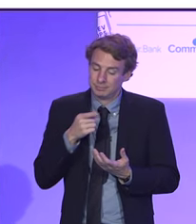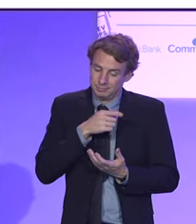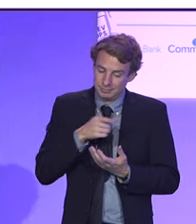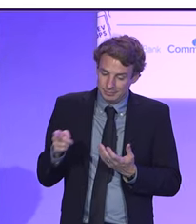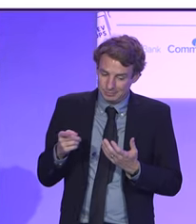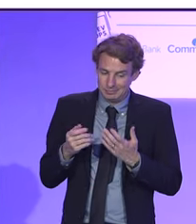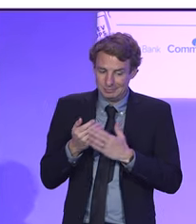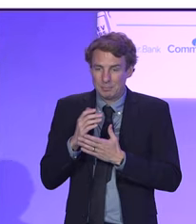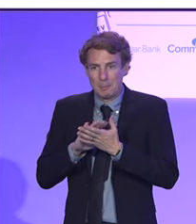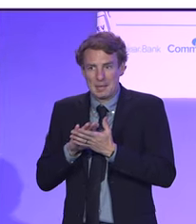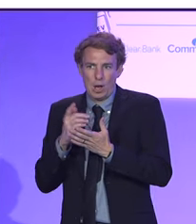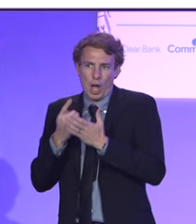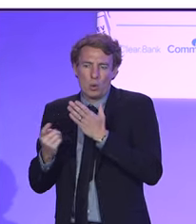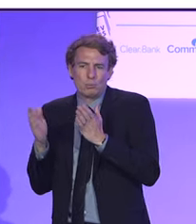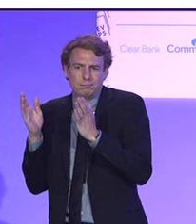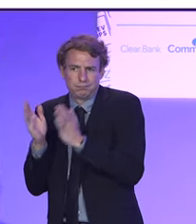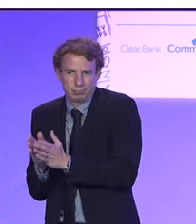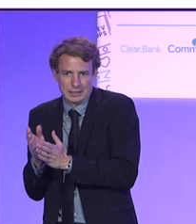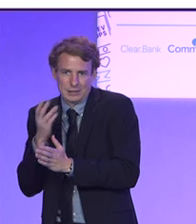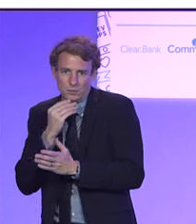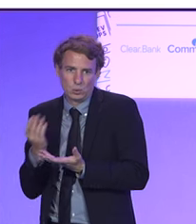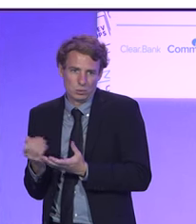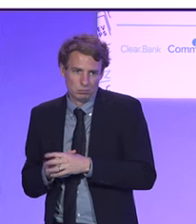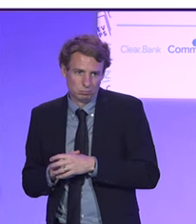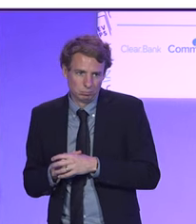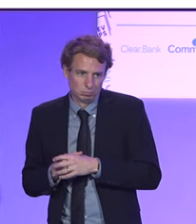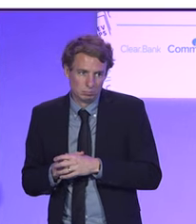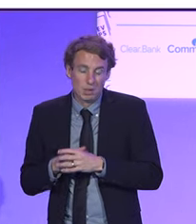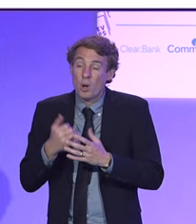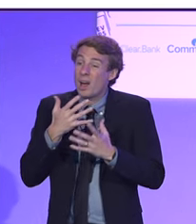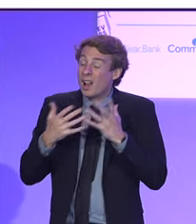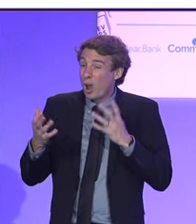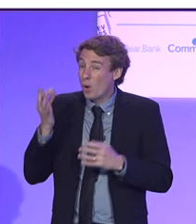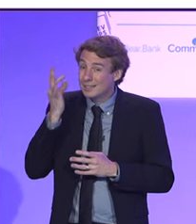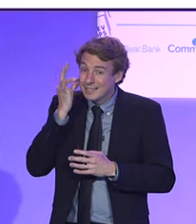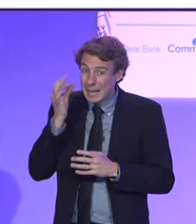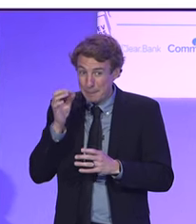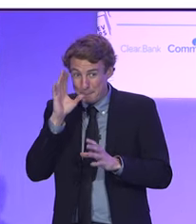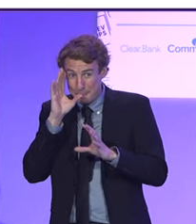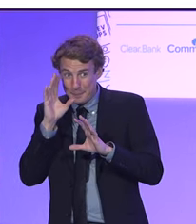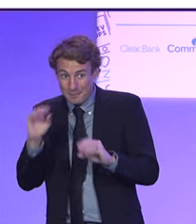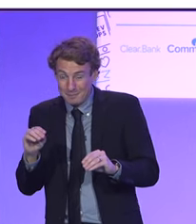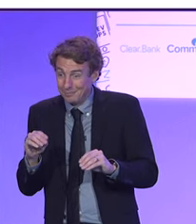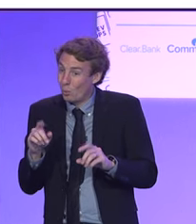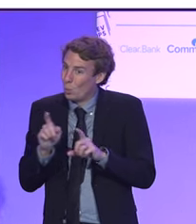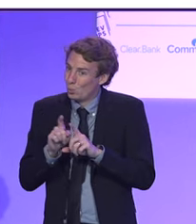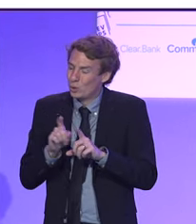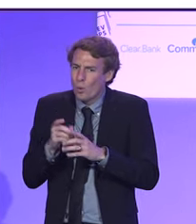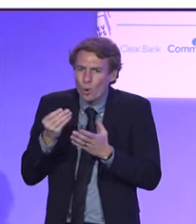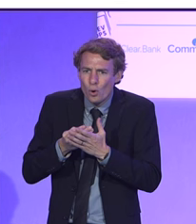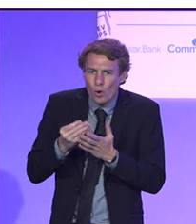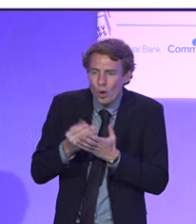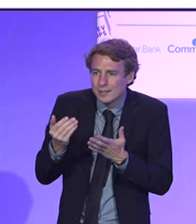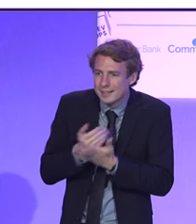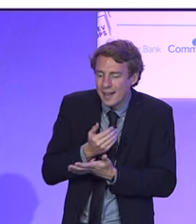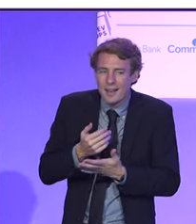way. Lots of these tips are actually, they go hand in hand with cost optimization, with security,